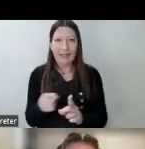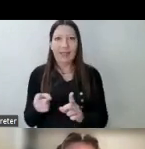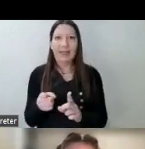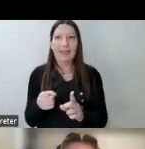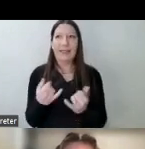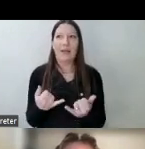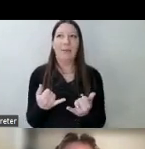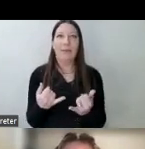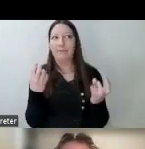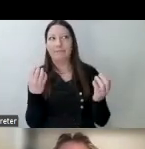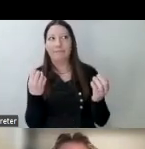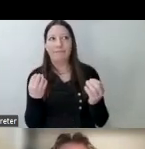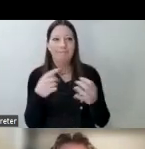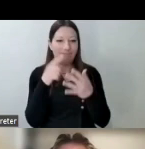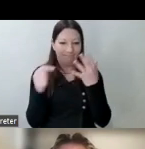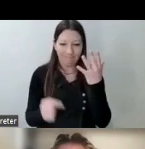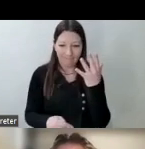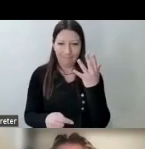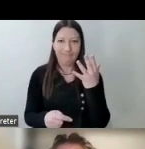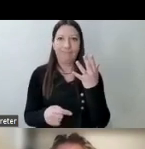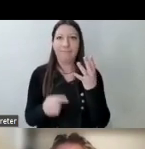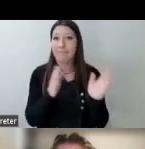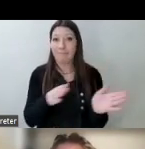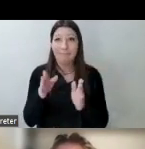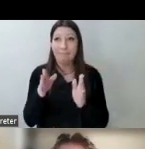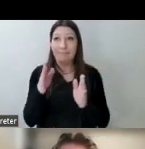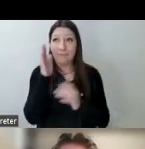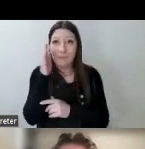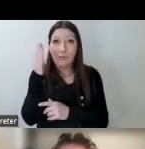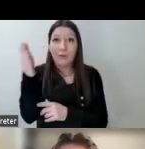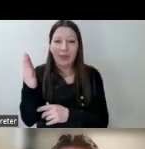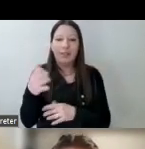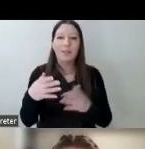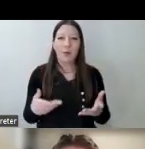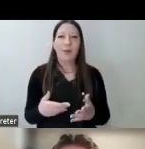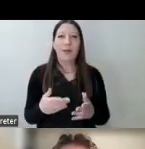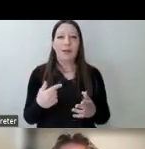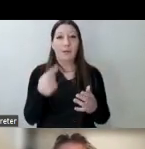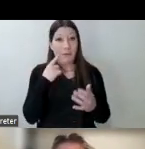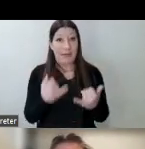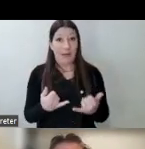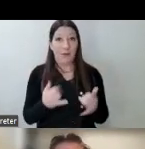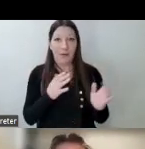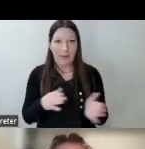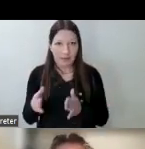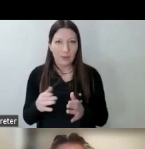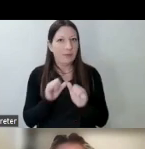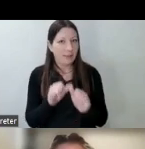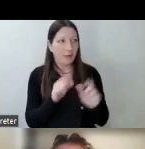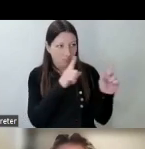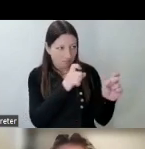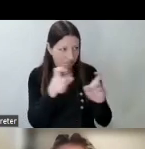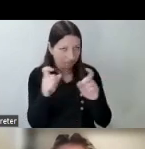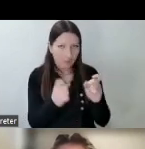this research, I'm going to continue photographing active fires as well as previously affected areas. I'm going to be writing stories about